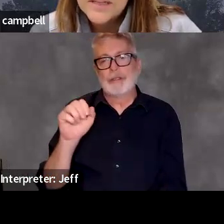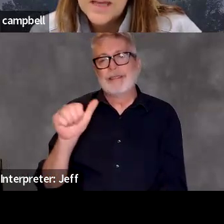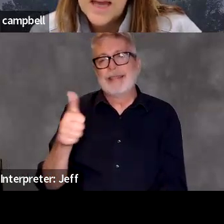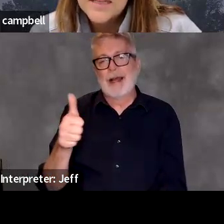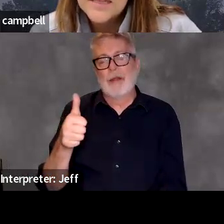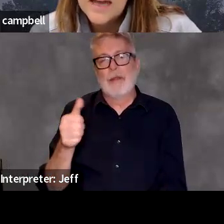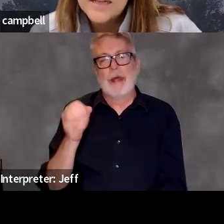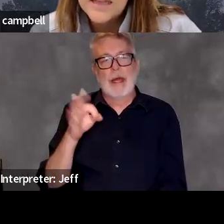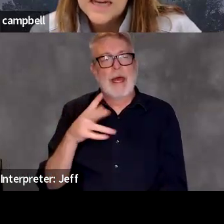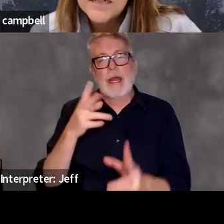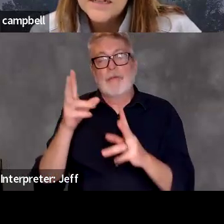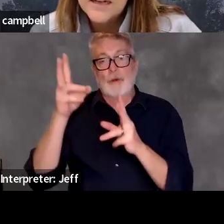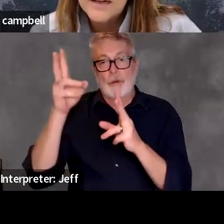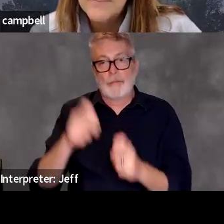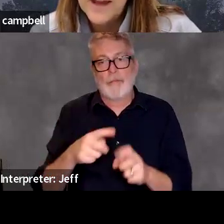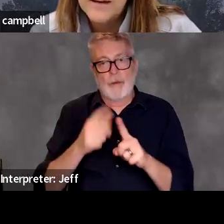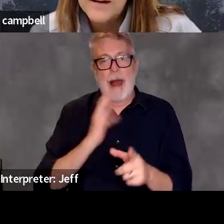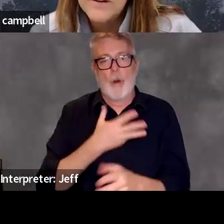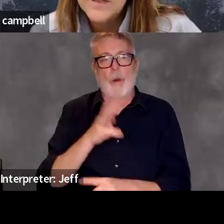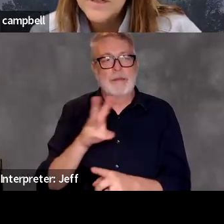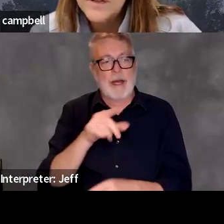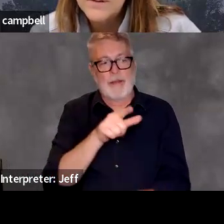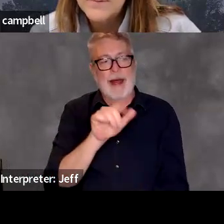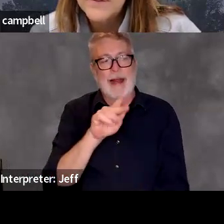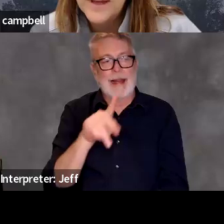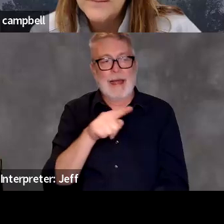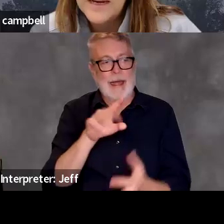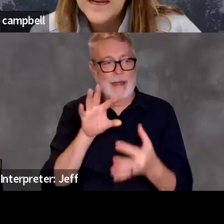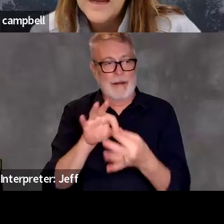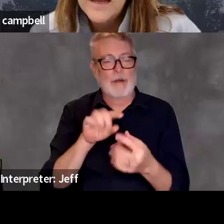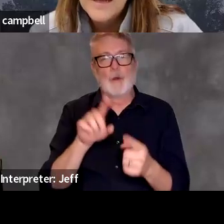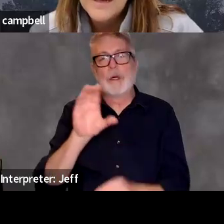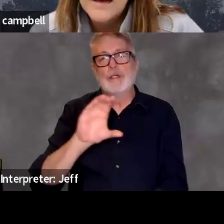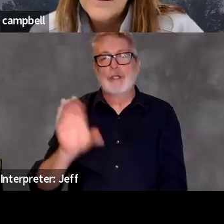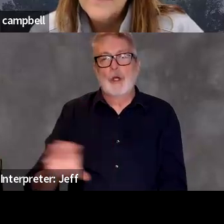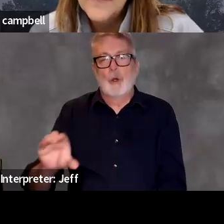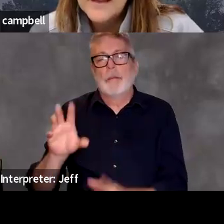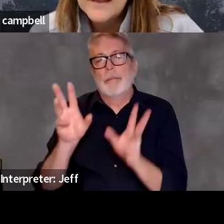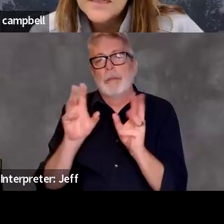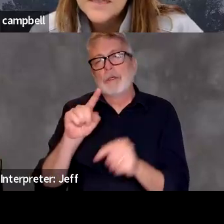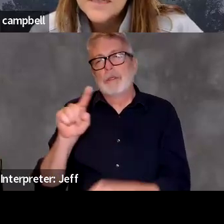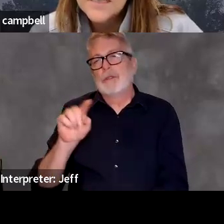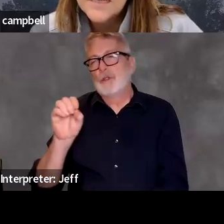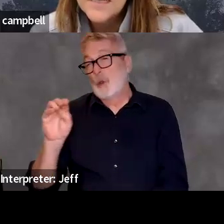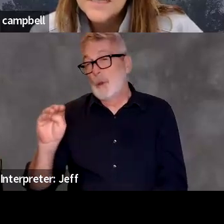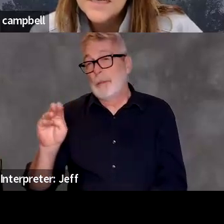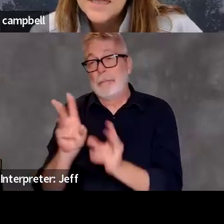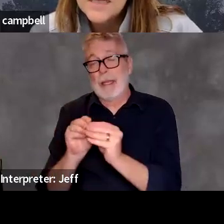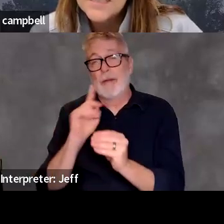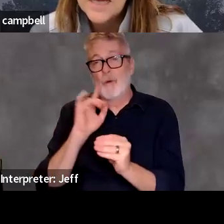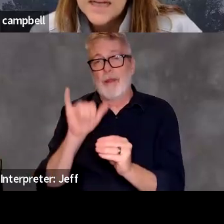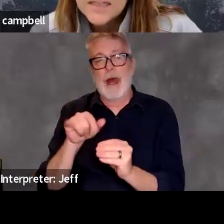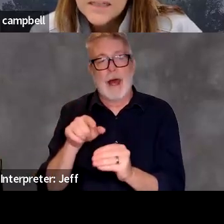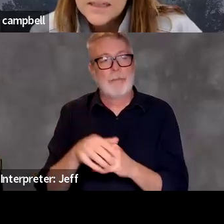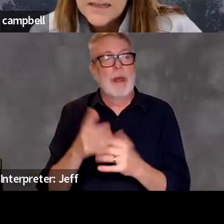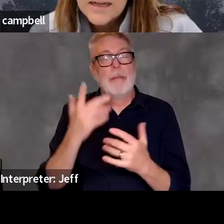get these slides, that is linked to the Zoom for that meeting. Since this is in